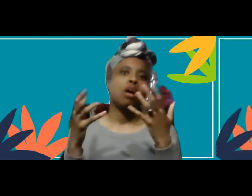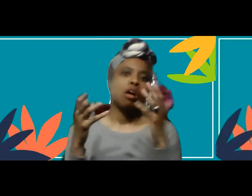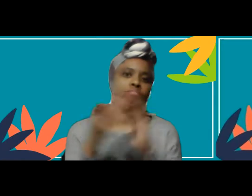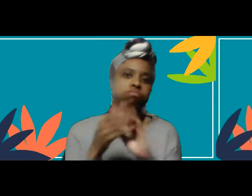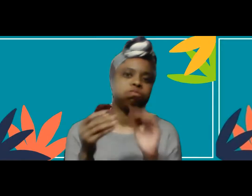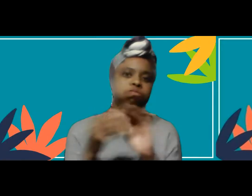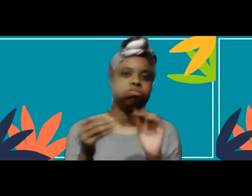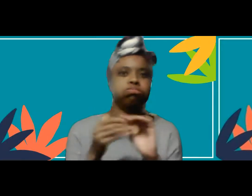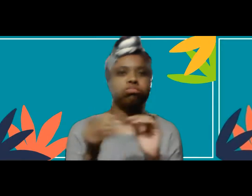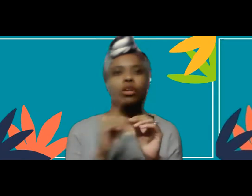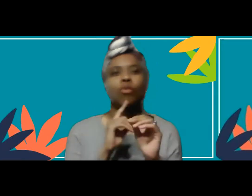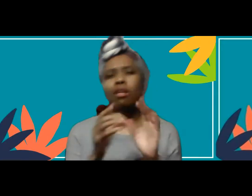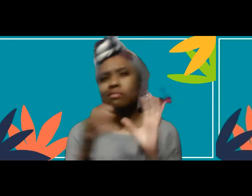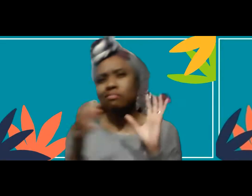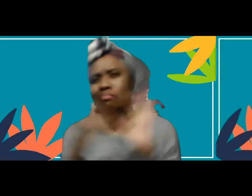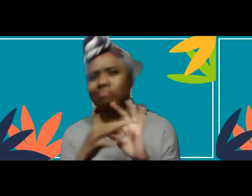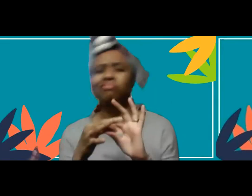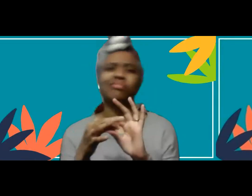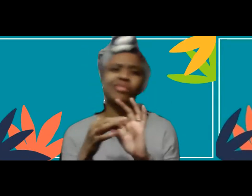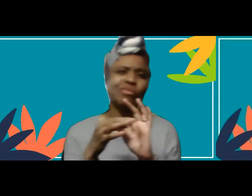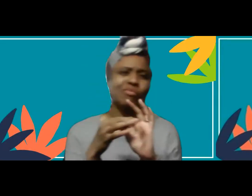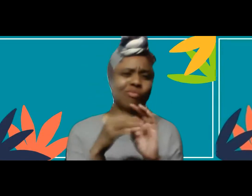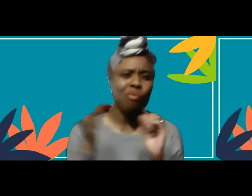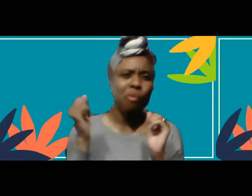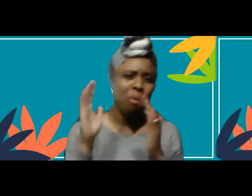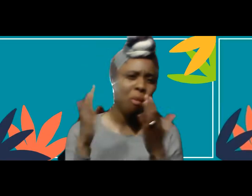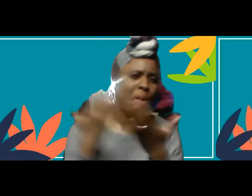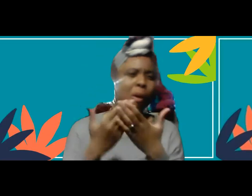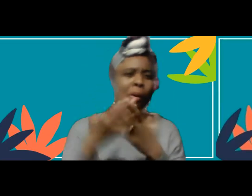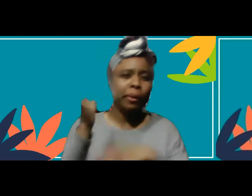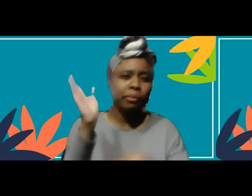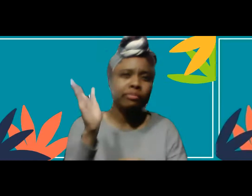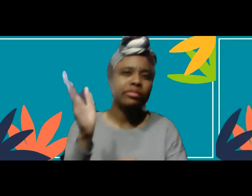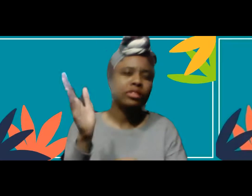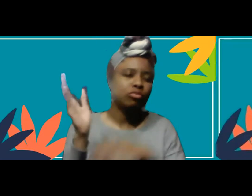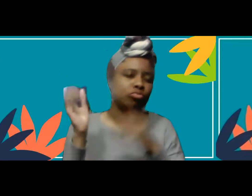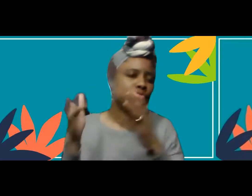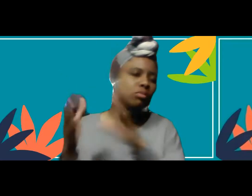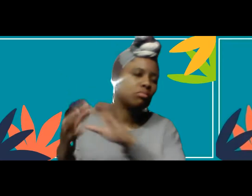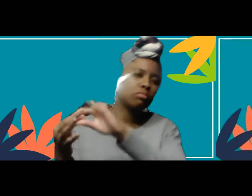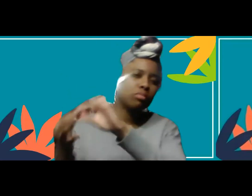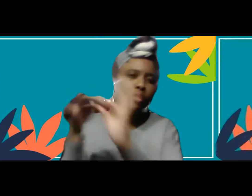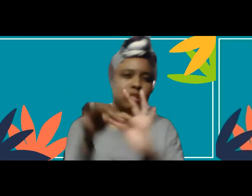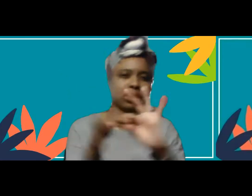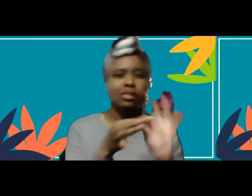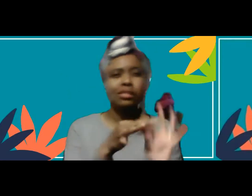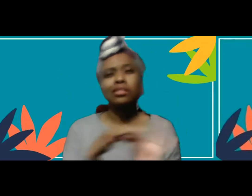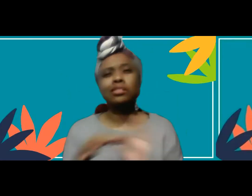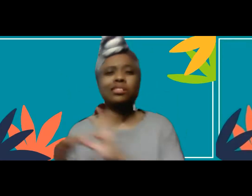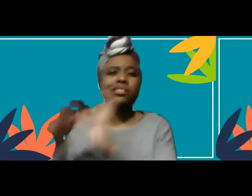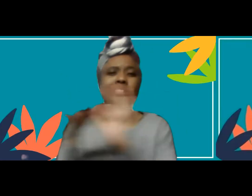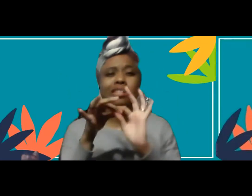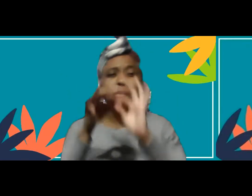with what everyone has been saying, and I think there's so much interconnectivity about topics that we're speaking